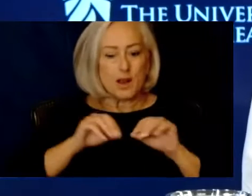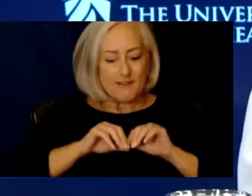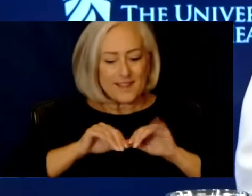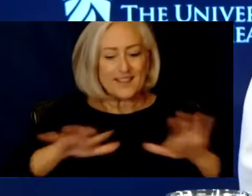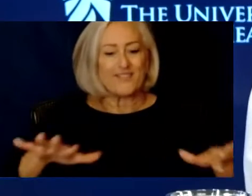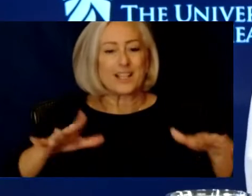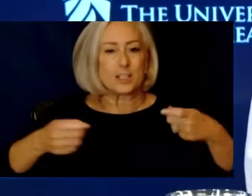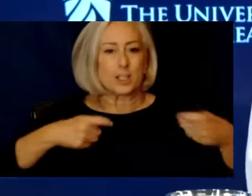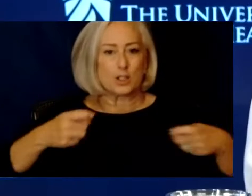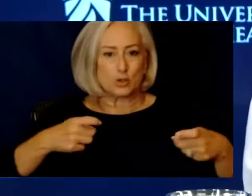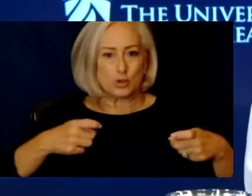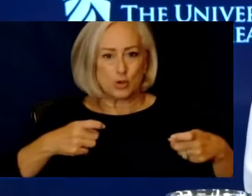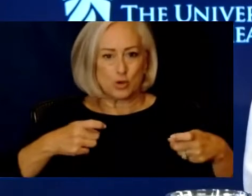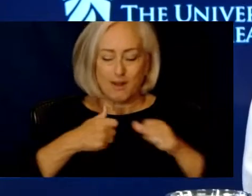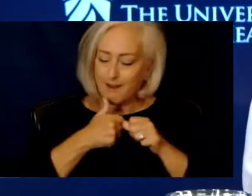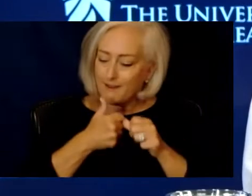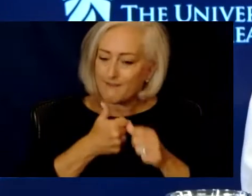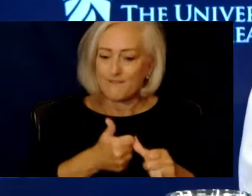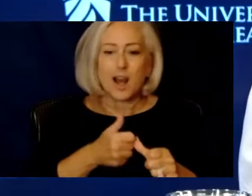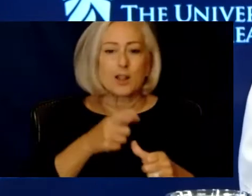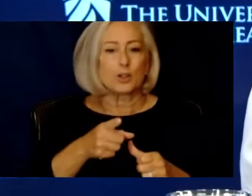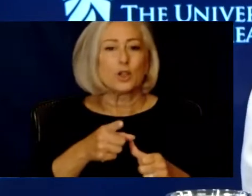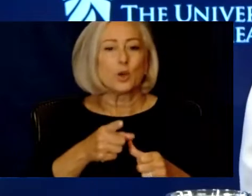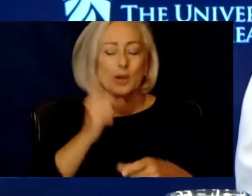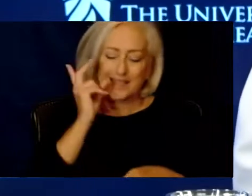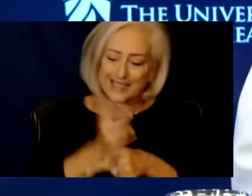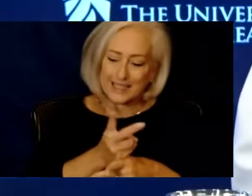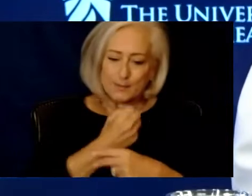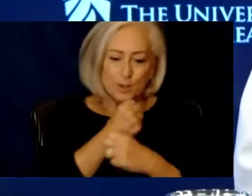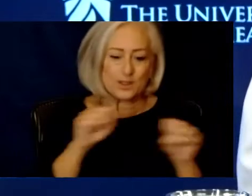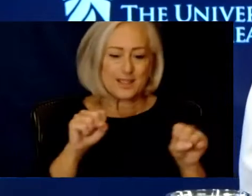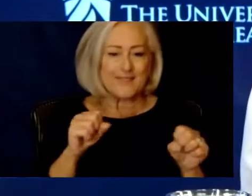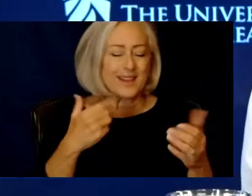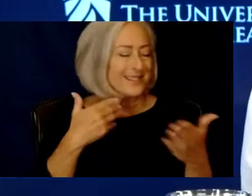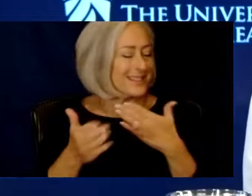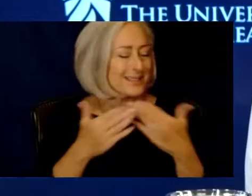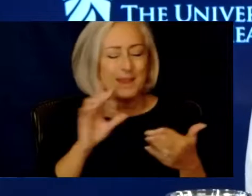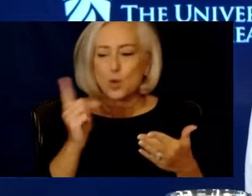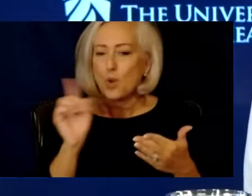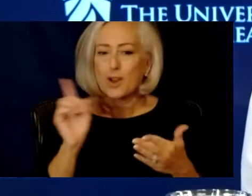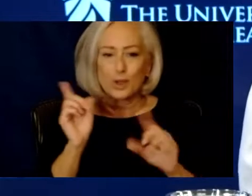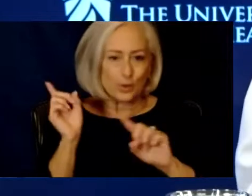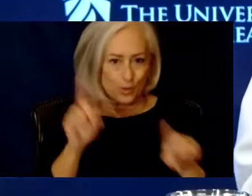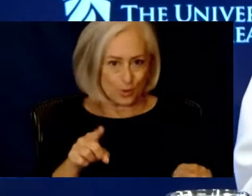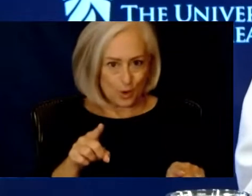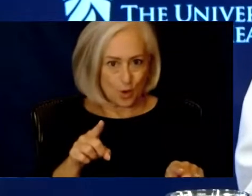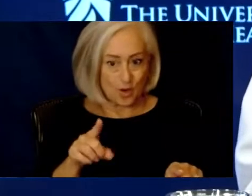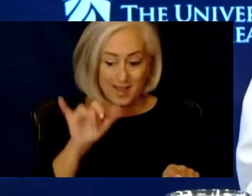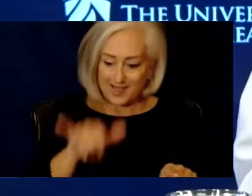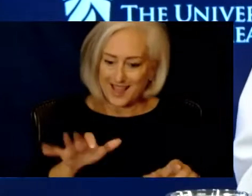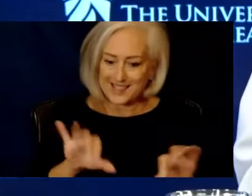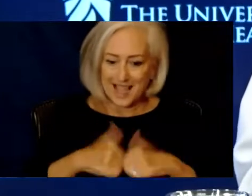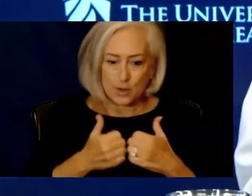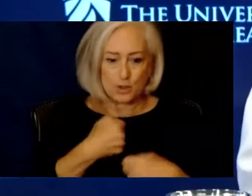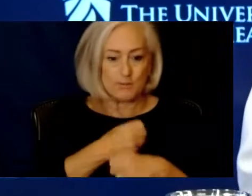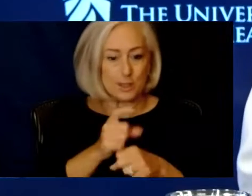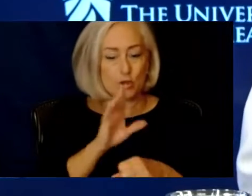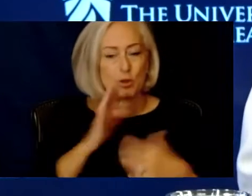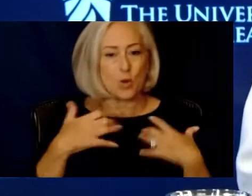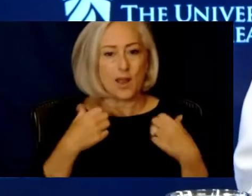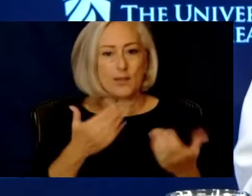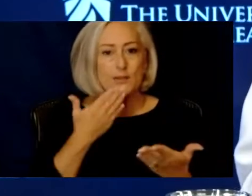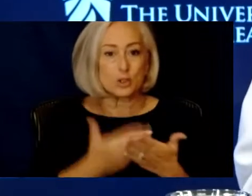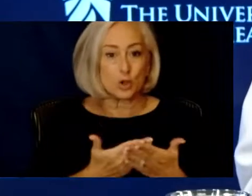travel with you. They keep you safe wherever you go, and it's one way you can make sure your own health is intact. I'm 62, got a couple of chronic